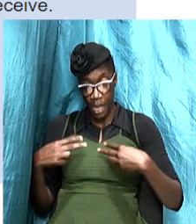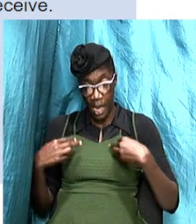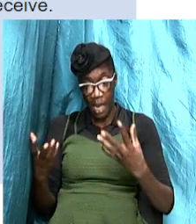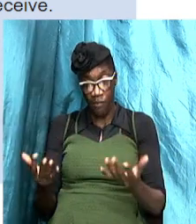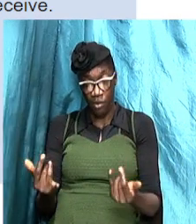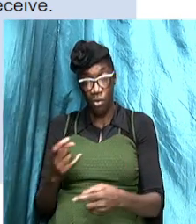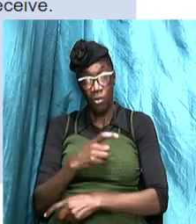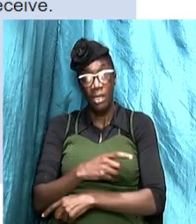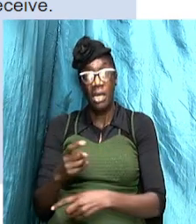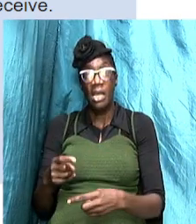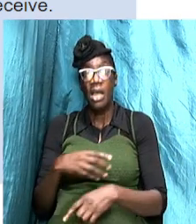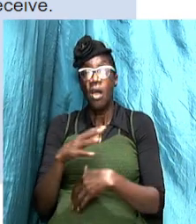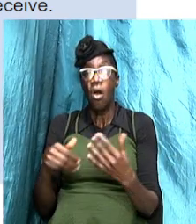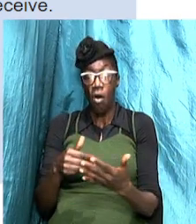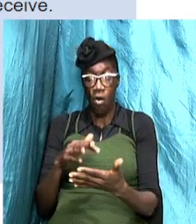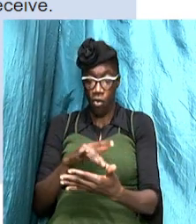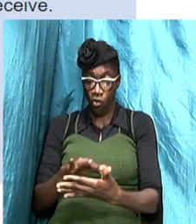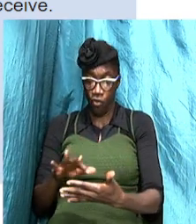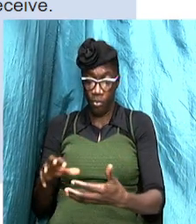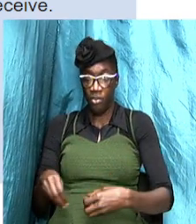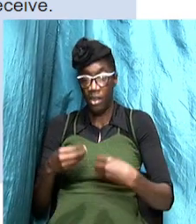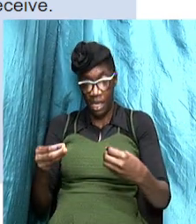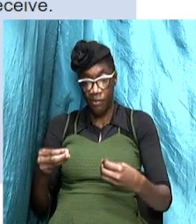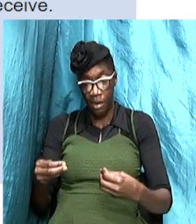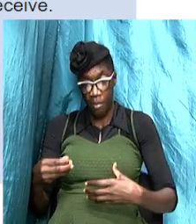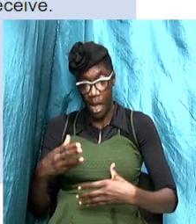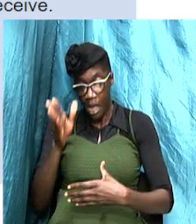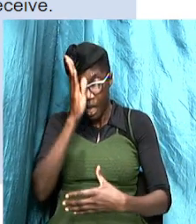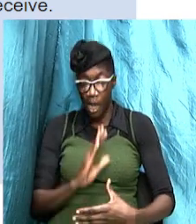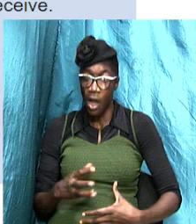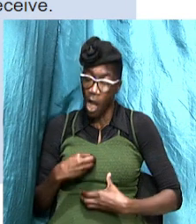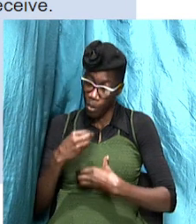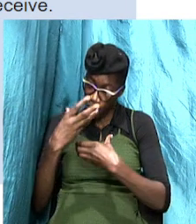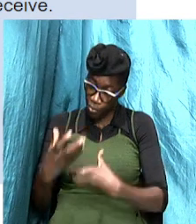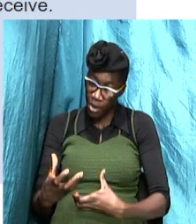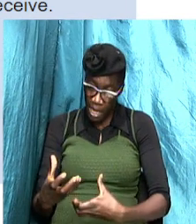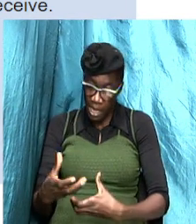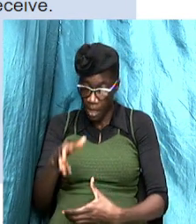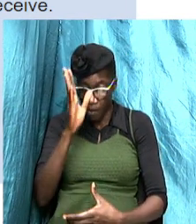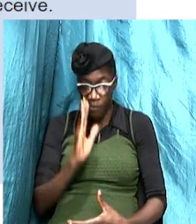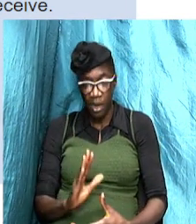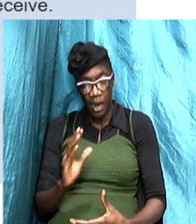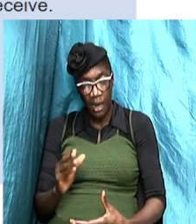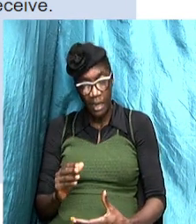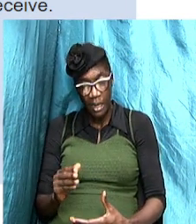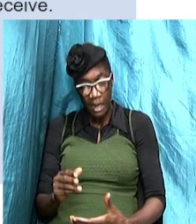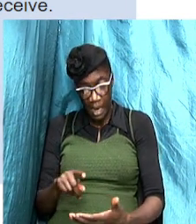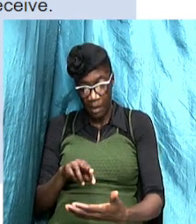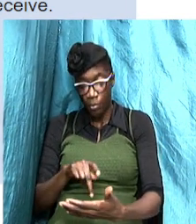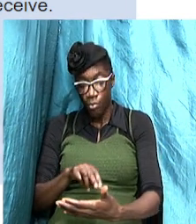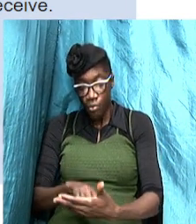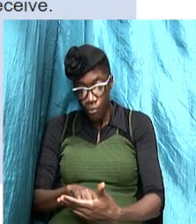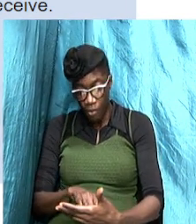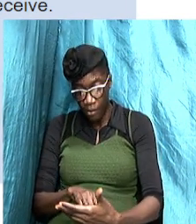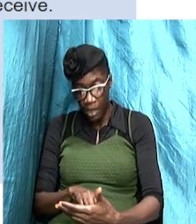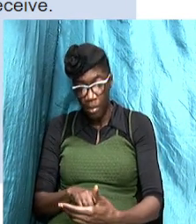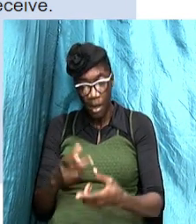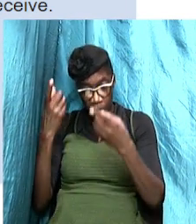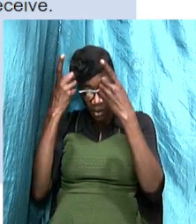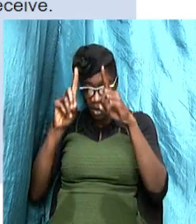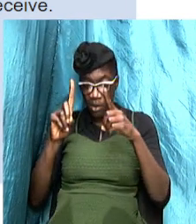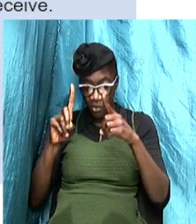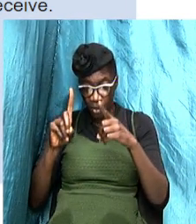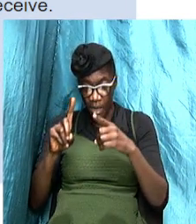so all scripture is given by the inspiration of God and is profitable for doctrine for